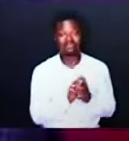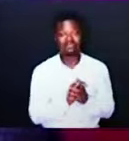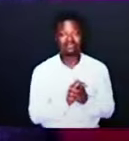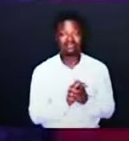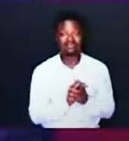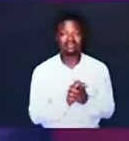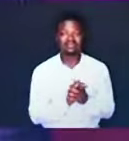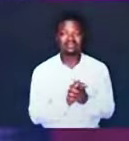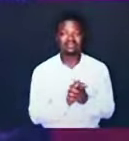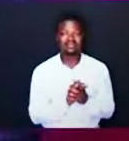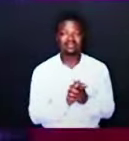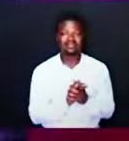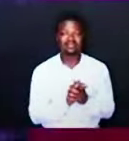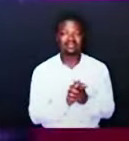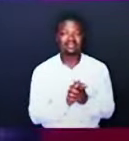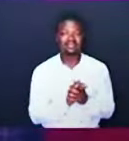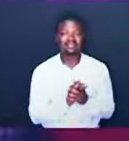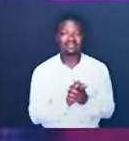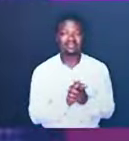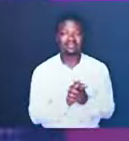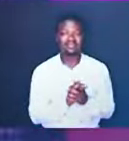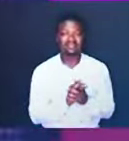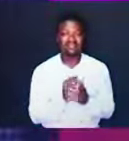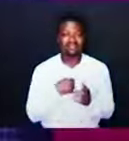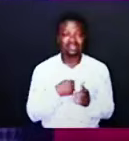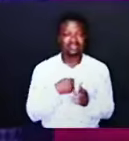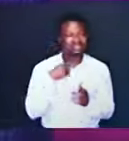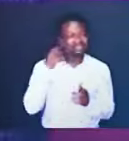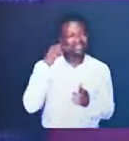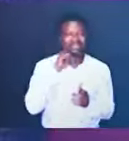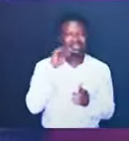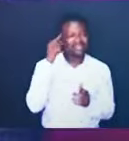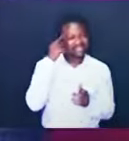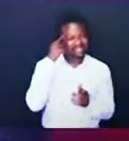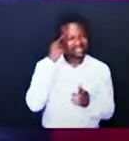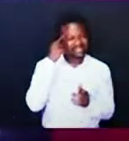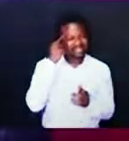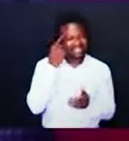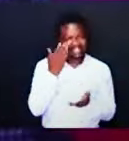So I don't think that it is right to beat your sister.